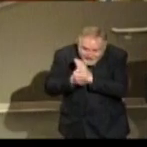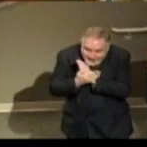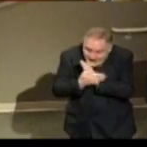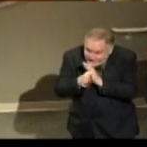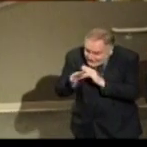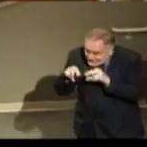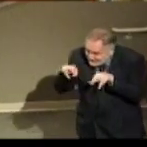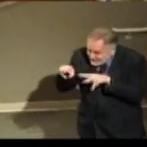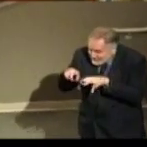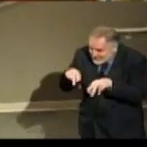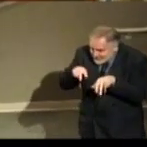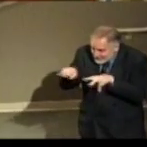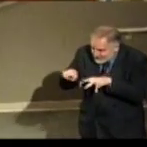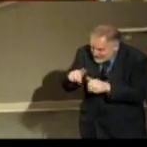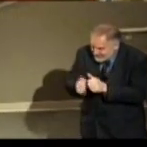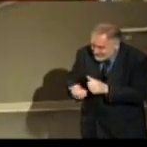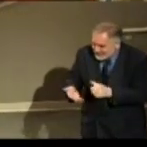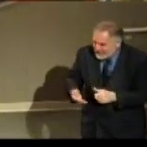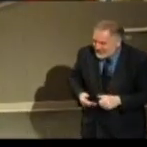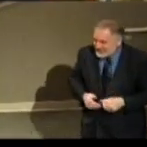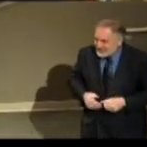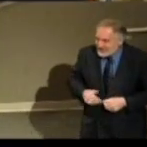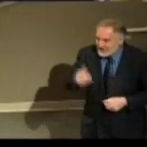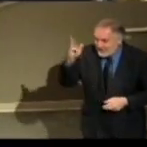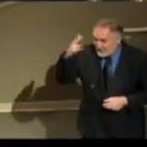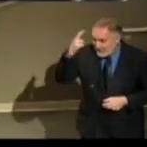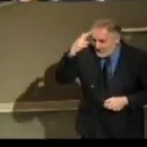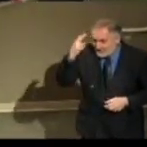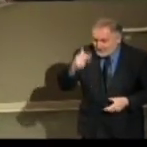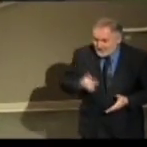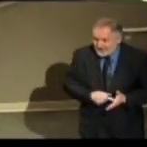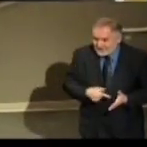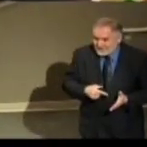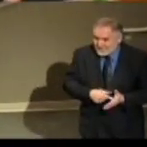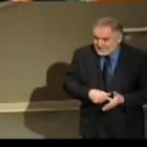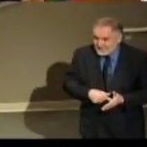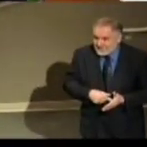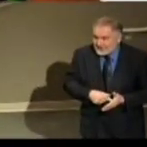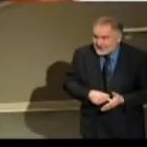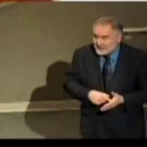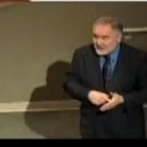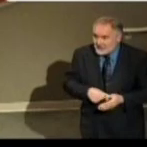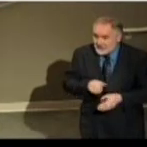that? I close by reminding you of this.